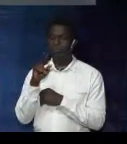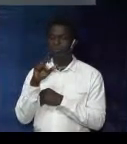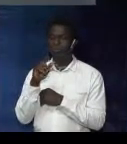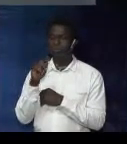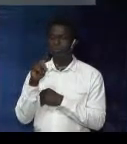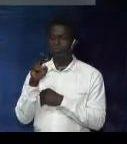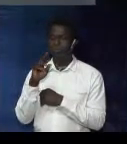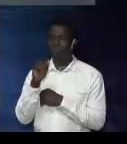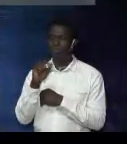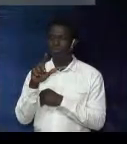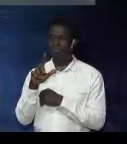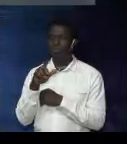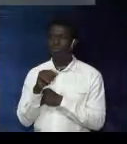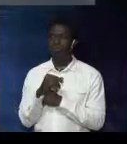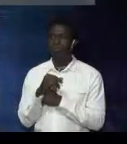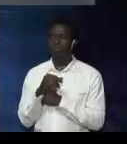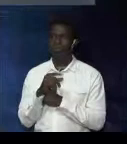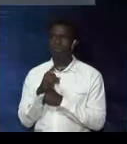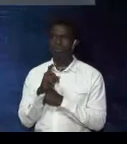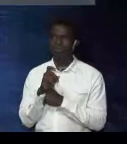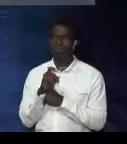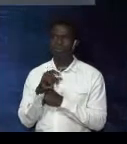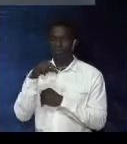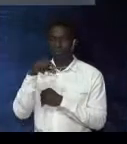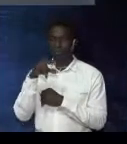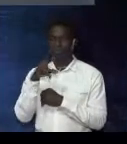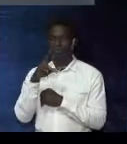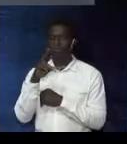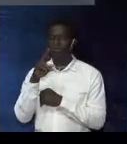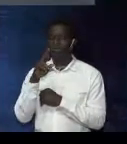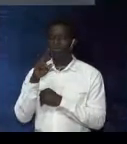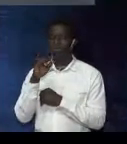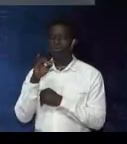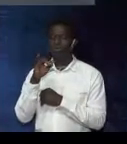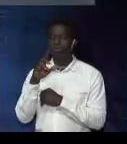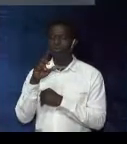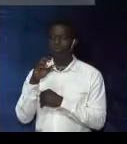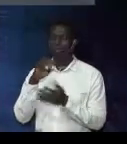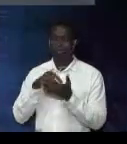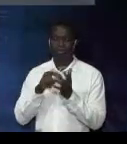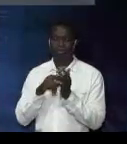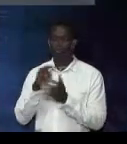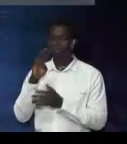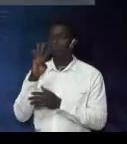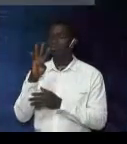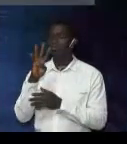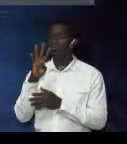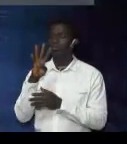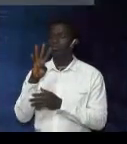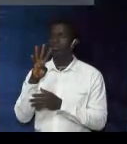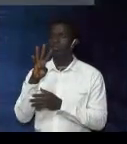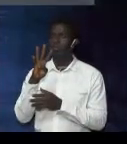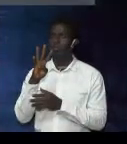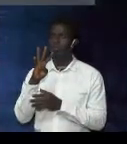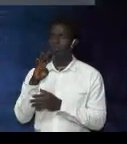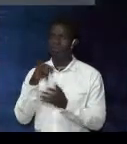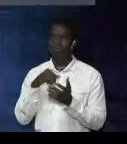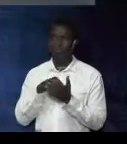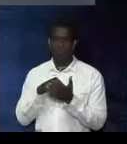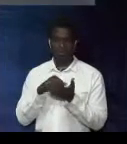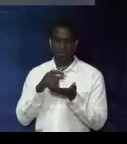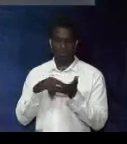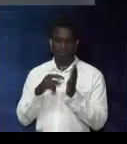Tetra also means 4. But in this case, you say quadri, 4, lateral side. So